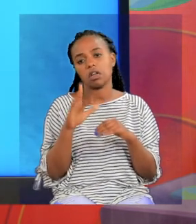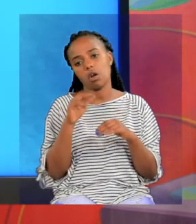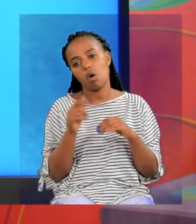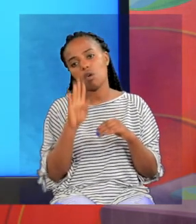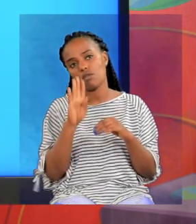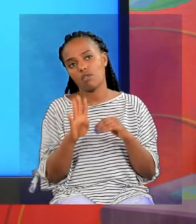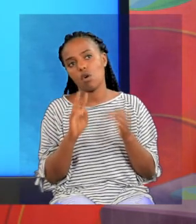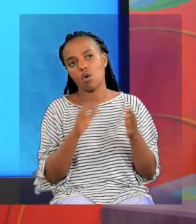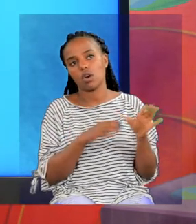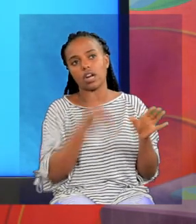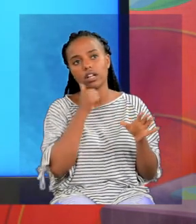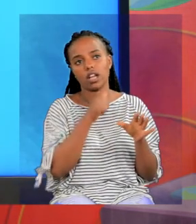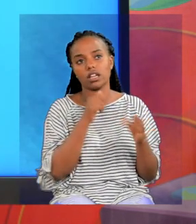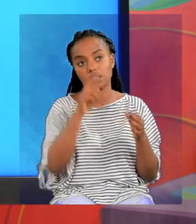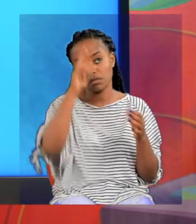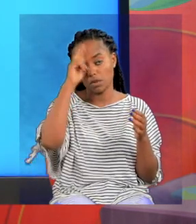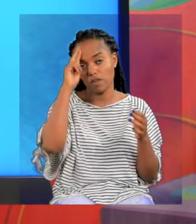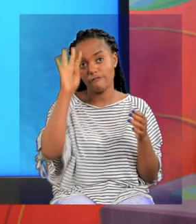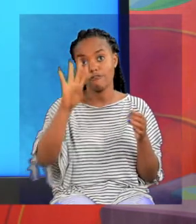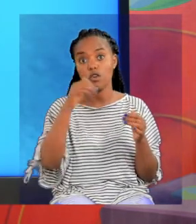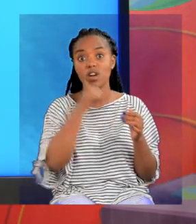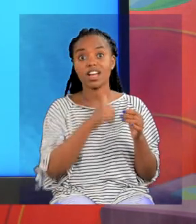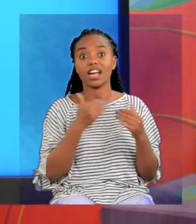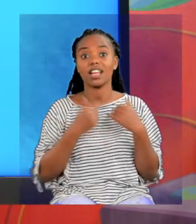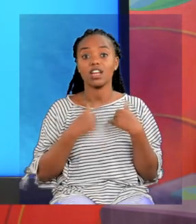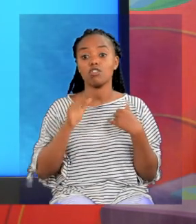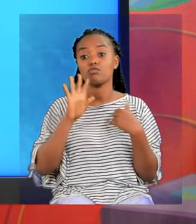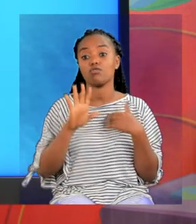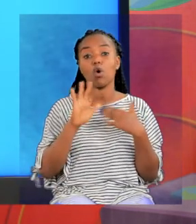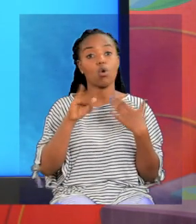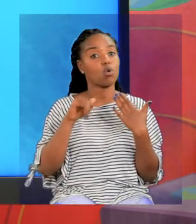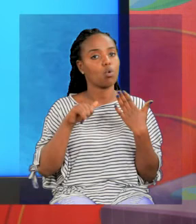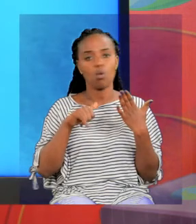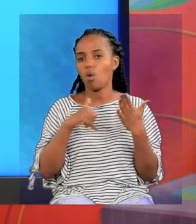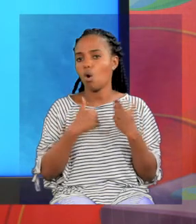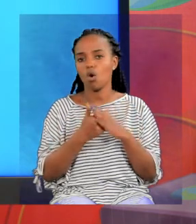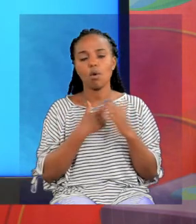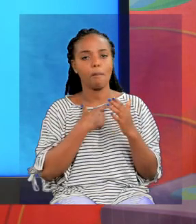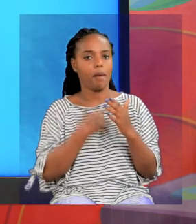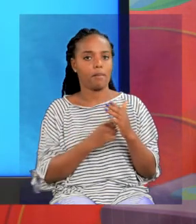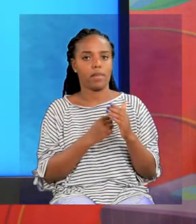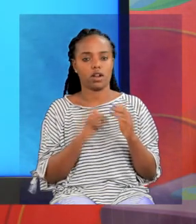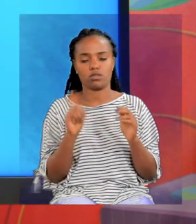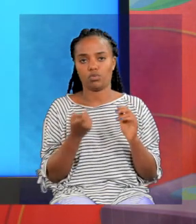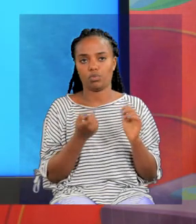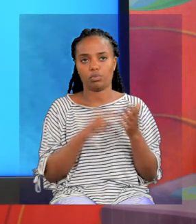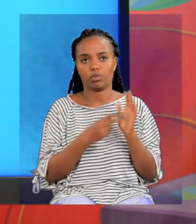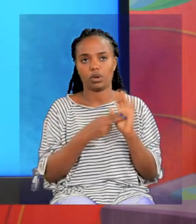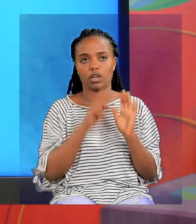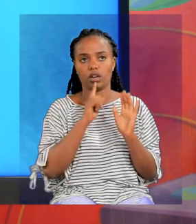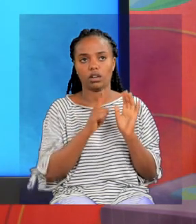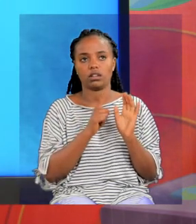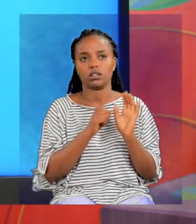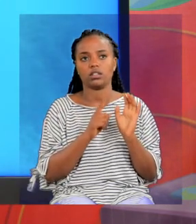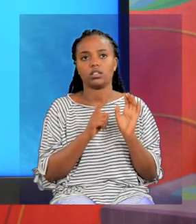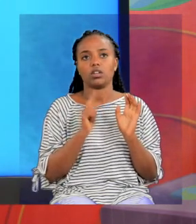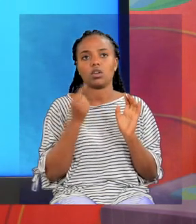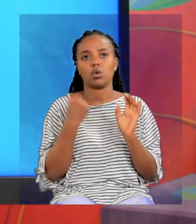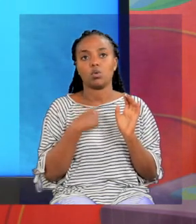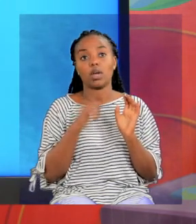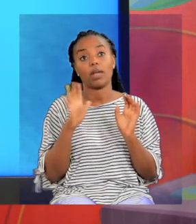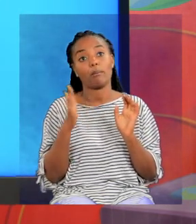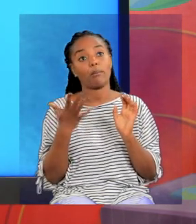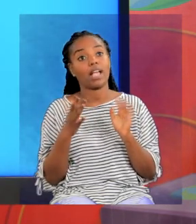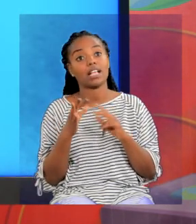3 or 4 girls, since we have 4 girls, 4 of them will be also a member. Therefore, we may